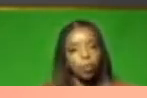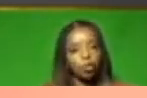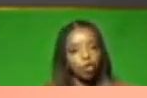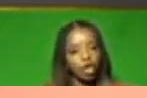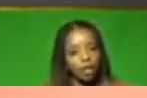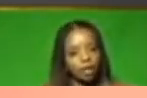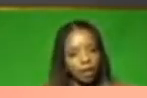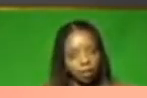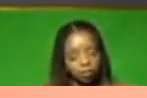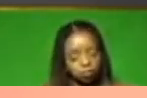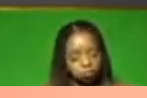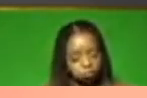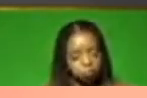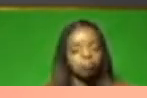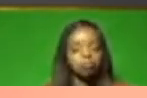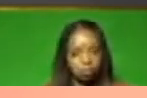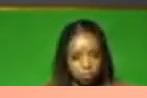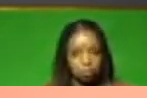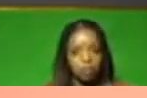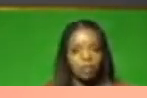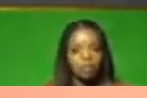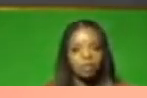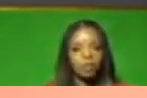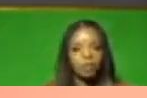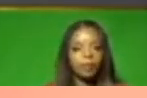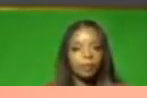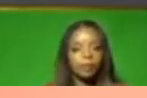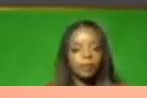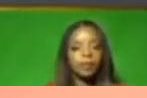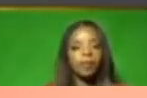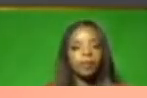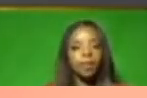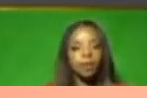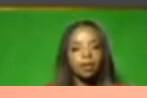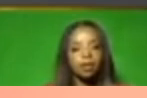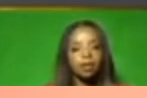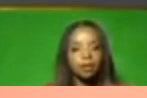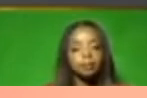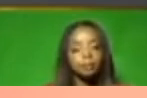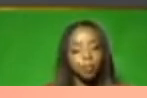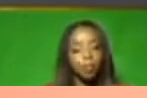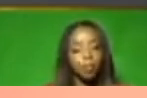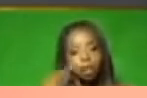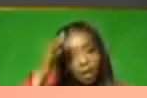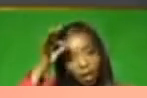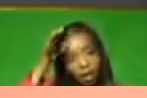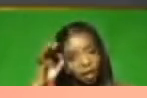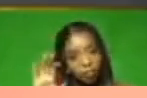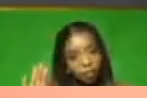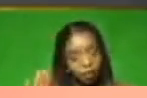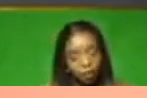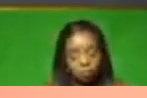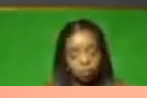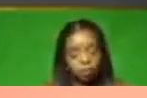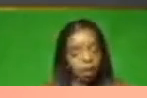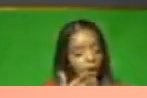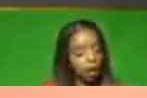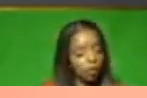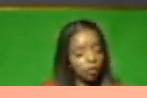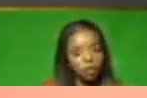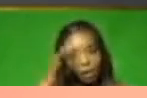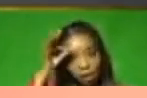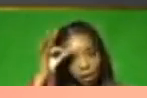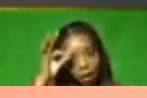administration, we established a number of entities, both in government and outside of government,